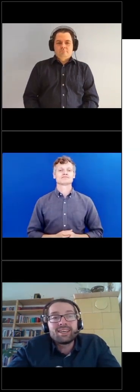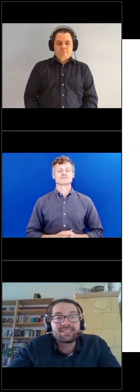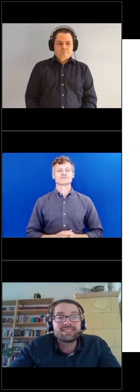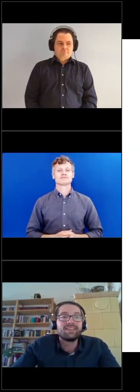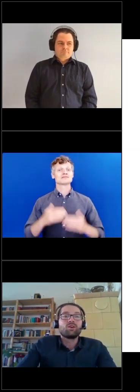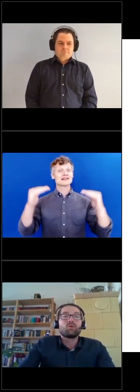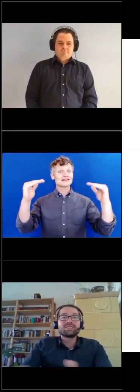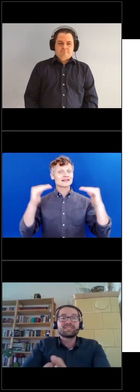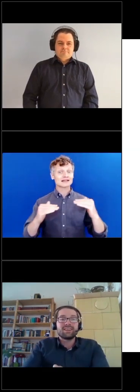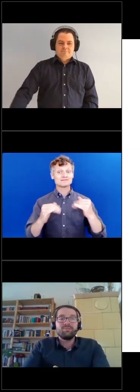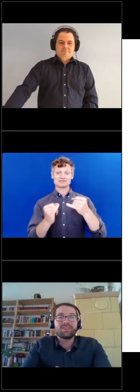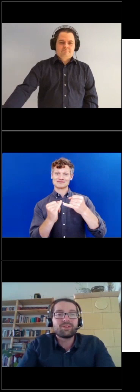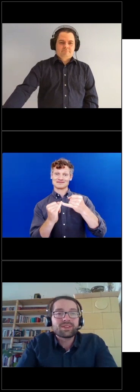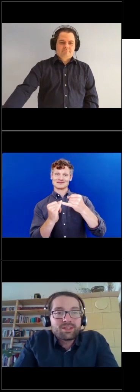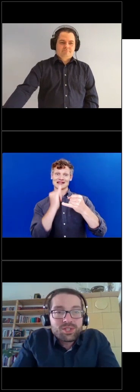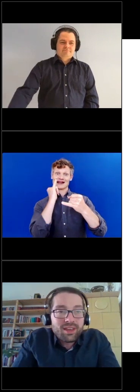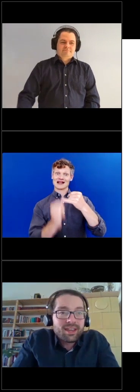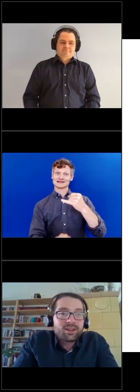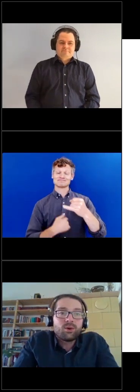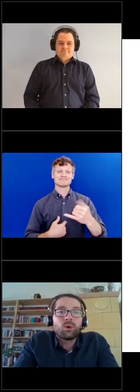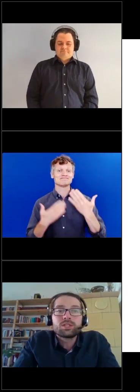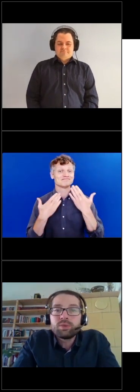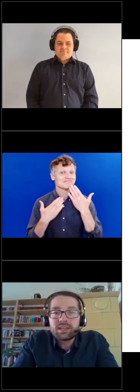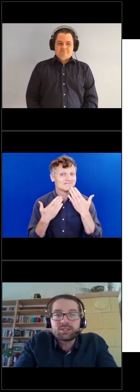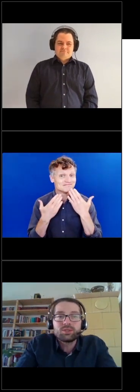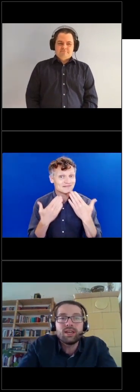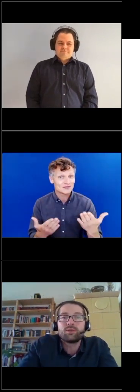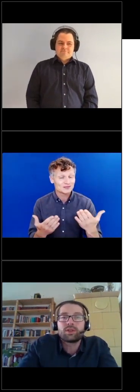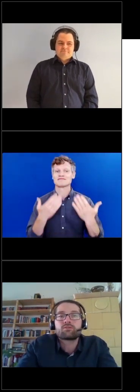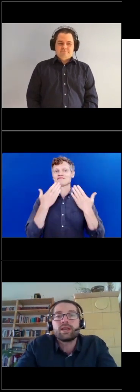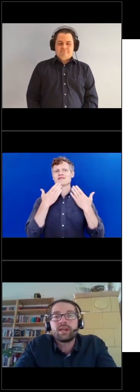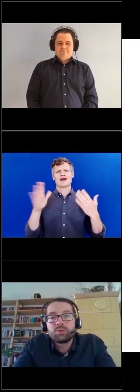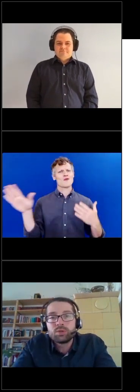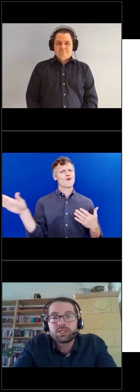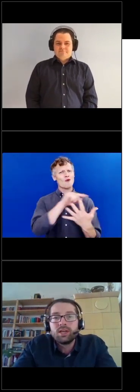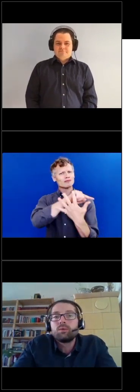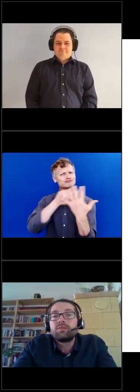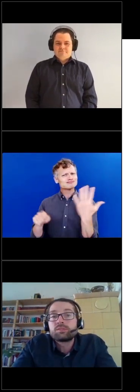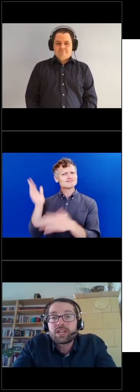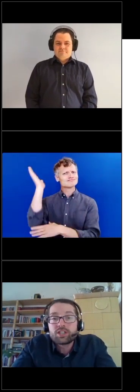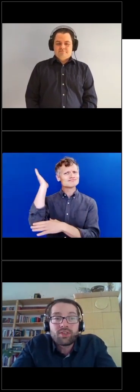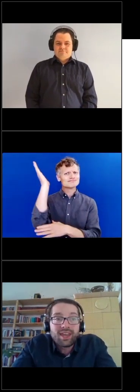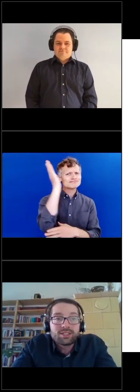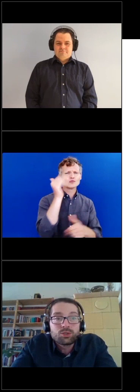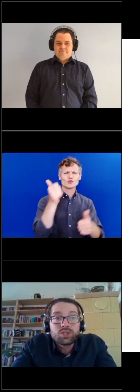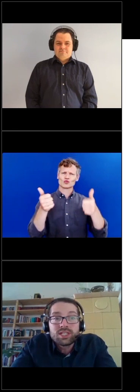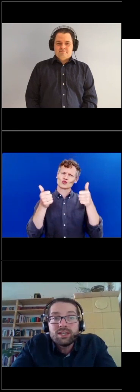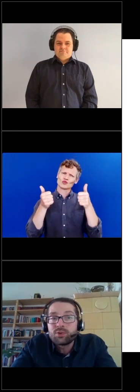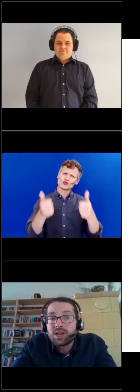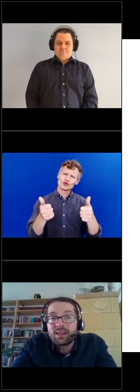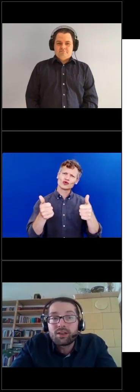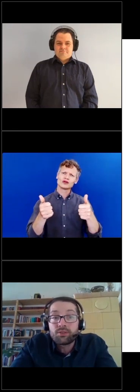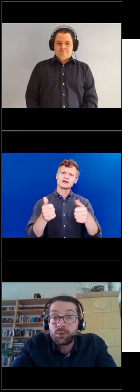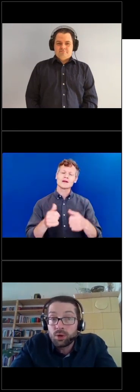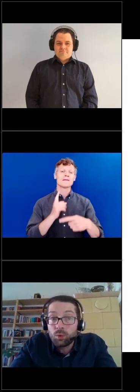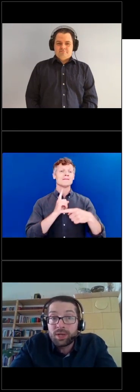and last, once again, I would like to thank all speakers today for their great inputs, with a special thanks to Scene